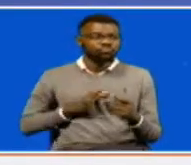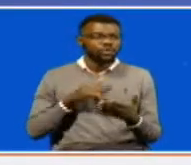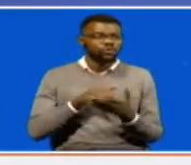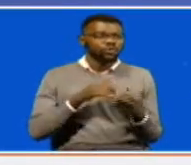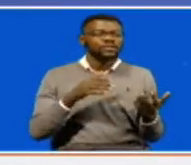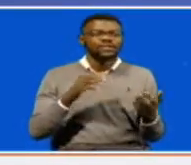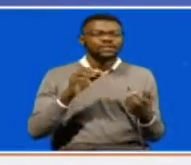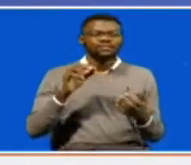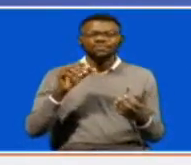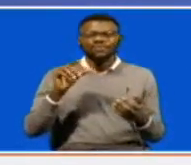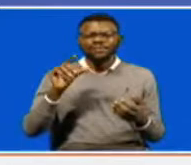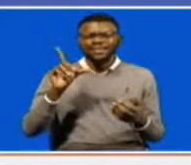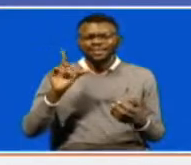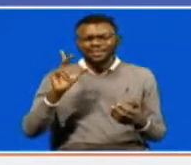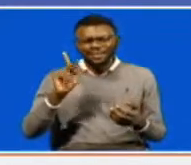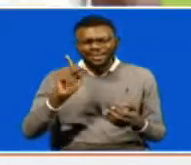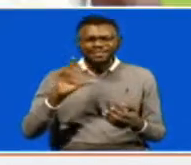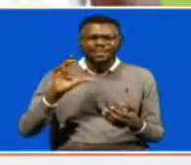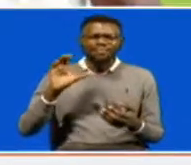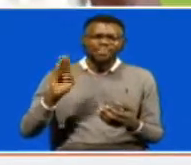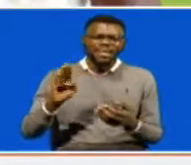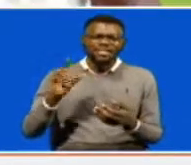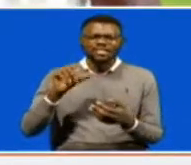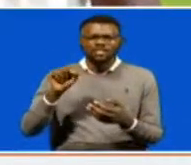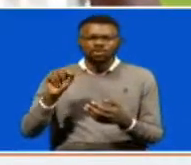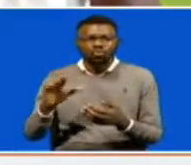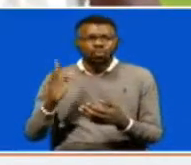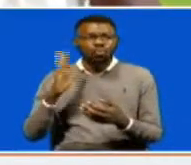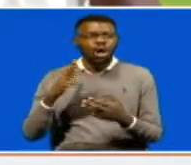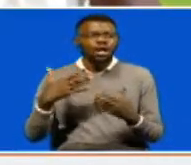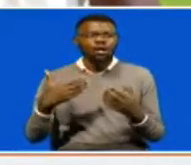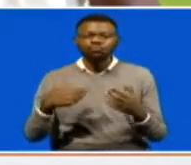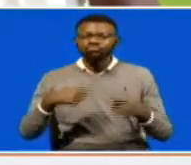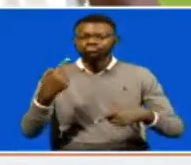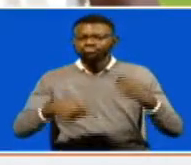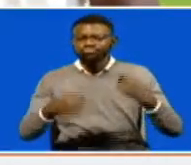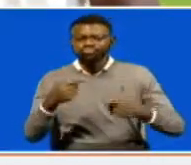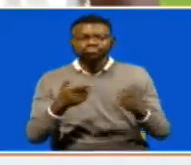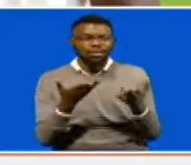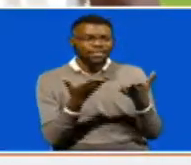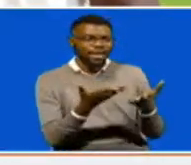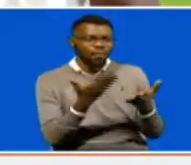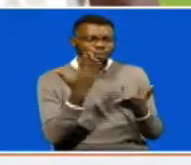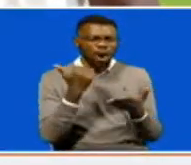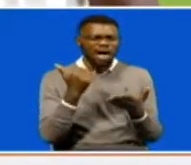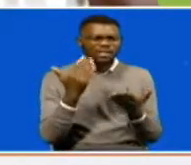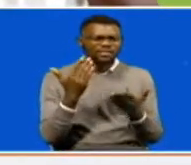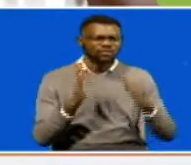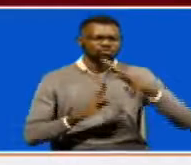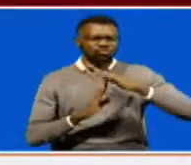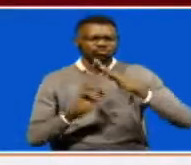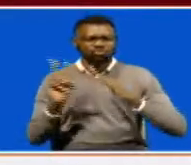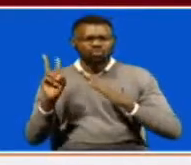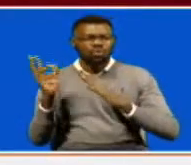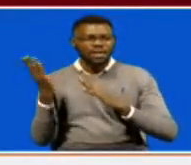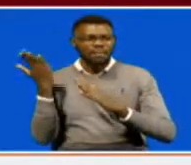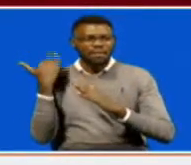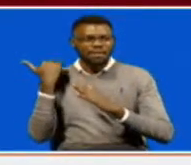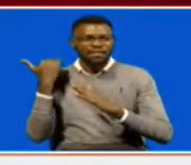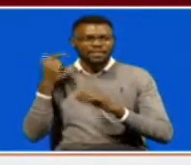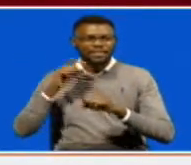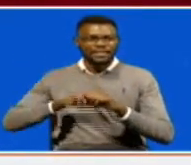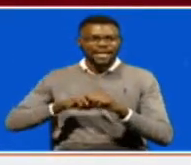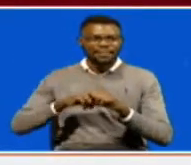and KPA, are expected to compete in the annual event by virtue of finishing in top 2 positions in last season's KVF National